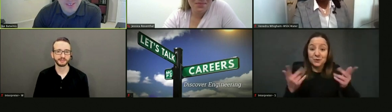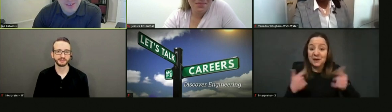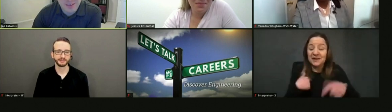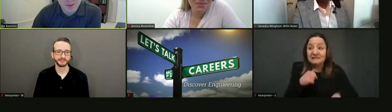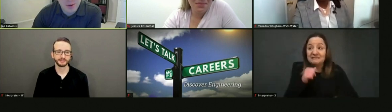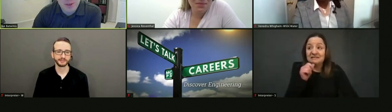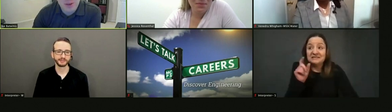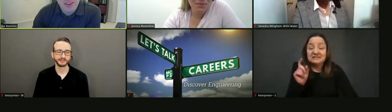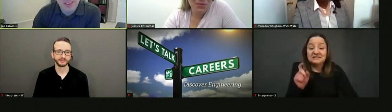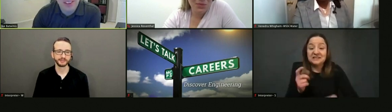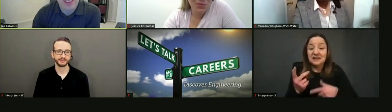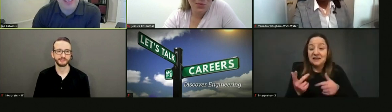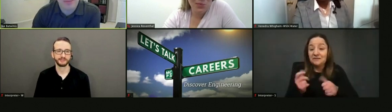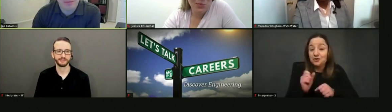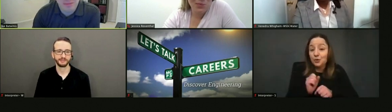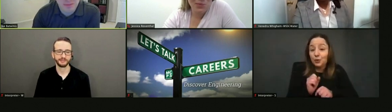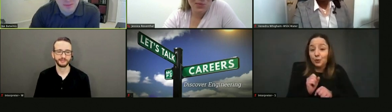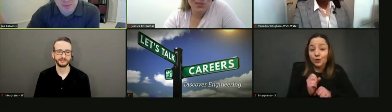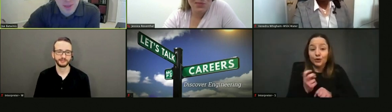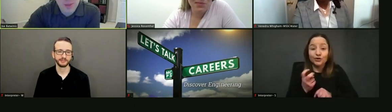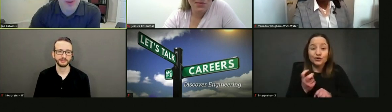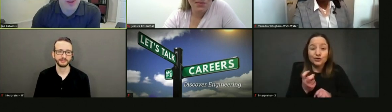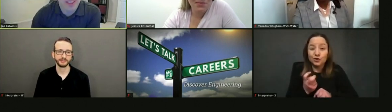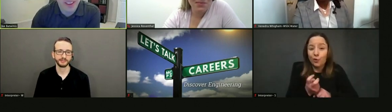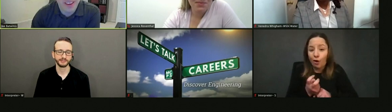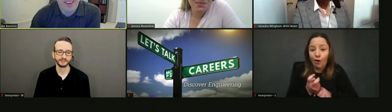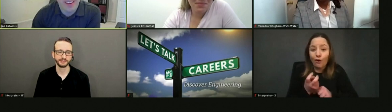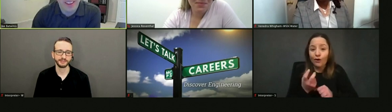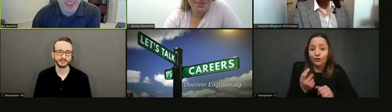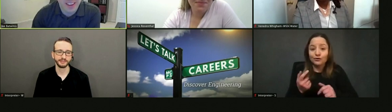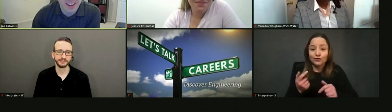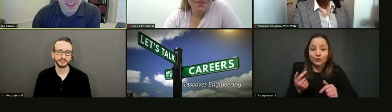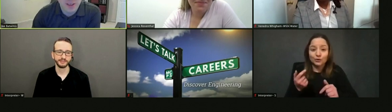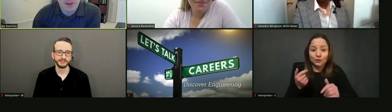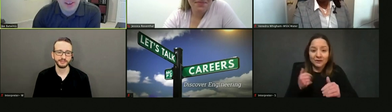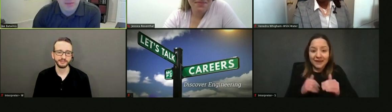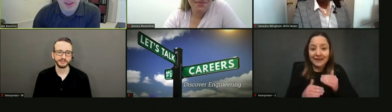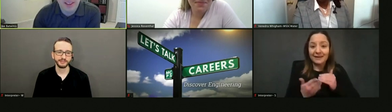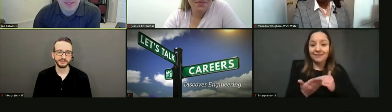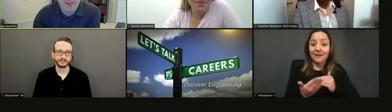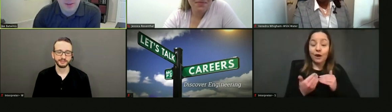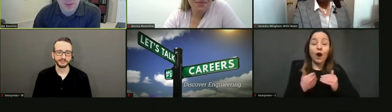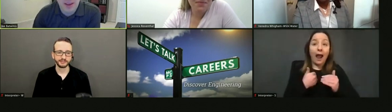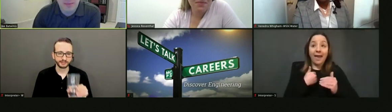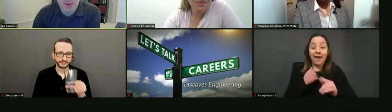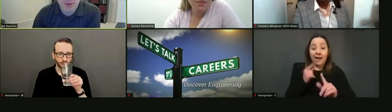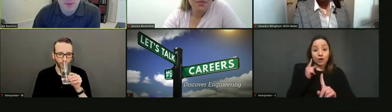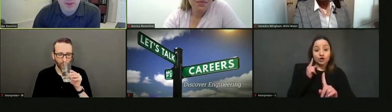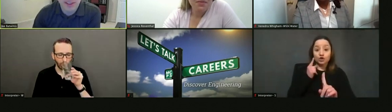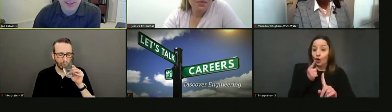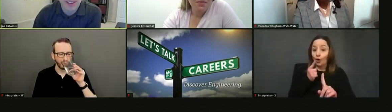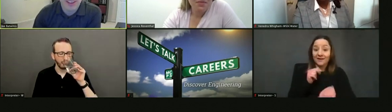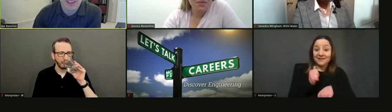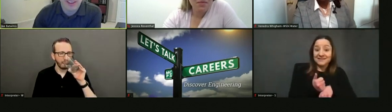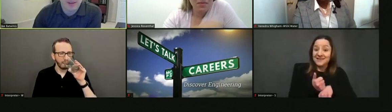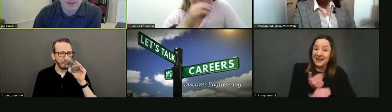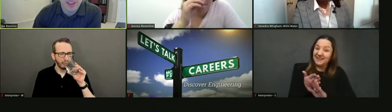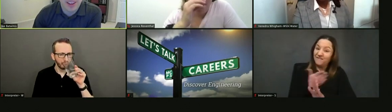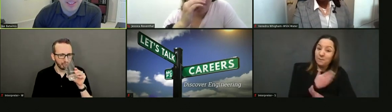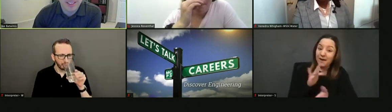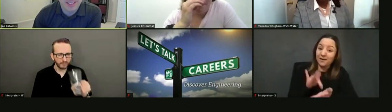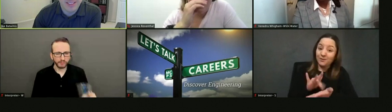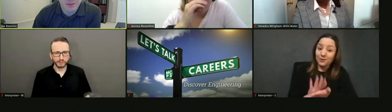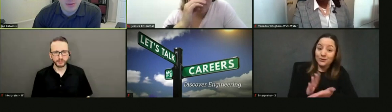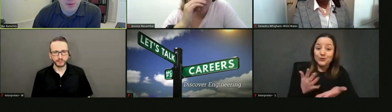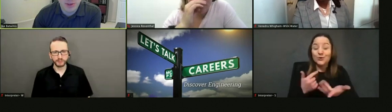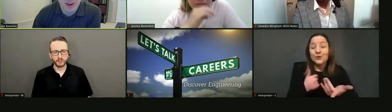like work too hard to like make my way there. I kind of had a target in mind even all the way back in middle school. and just